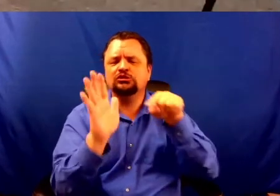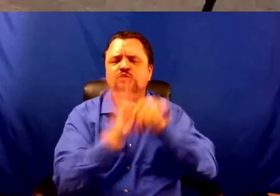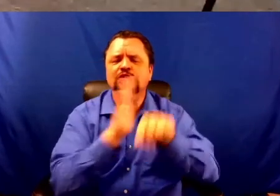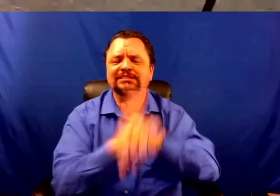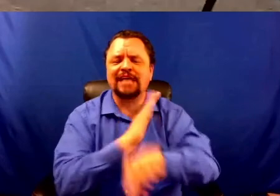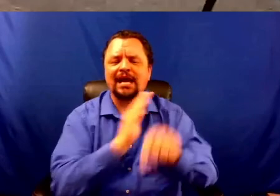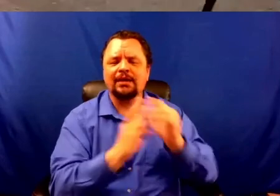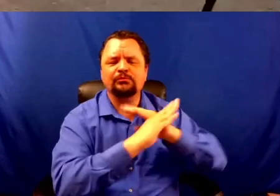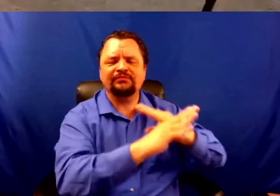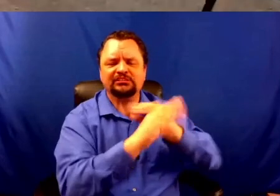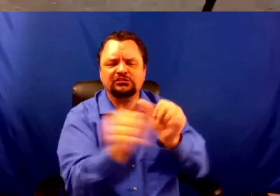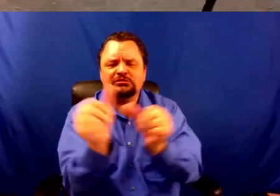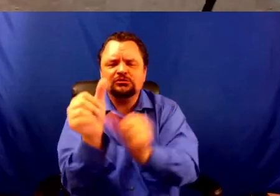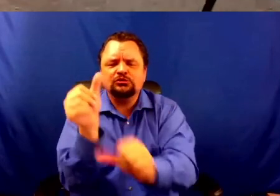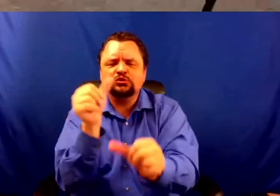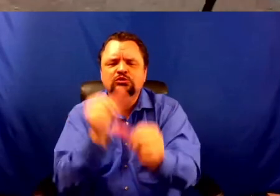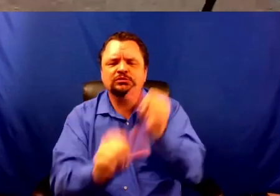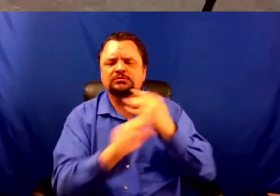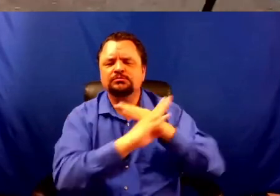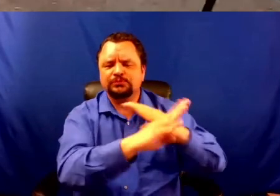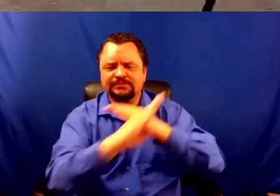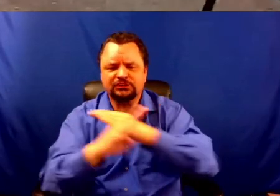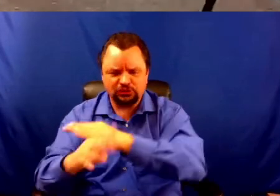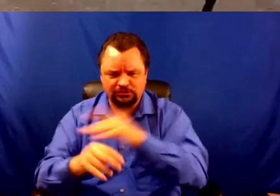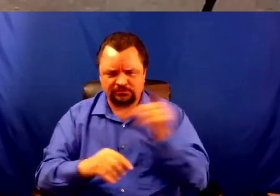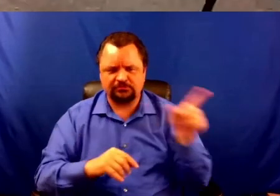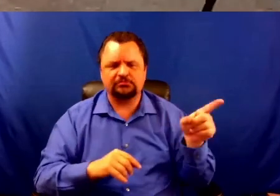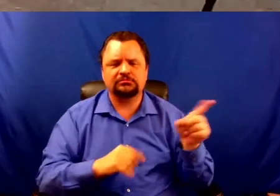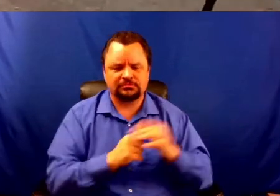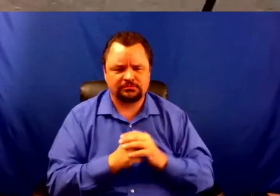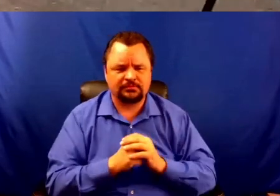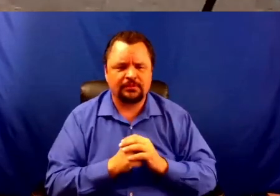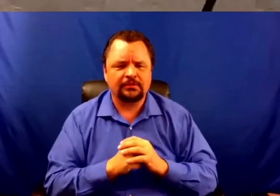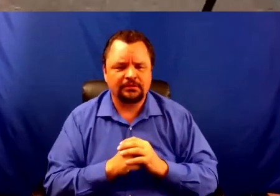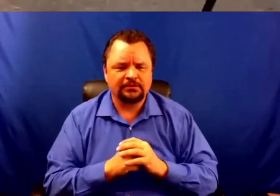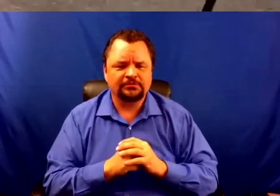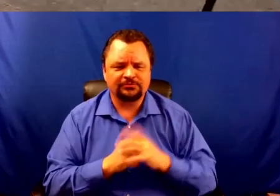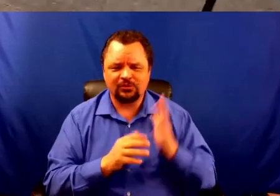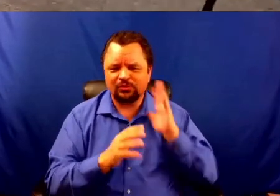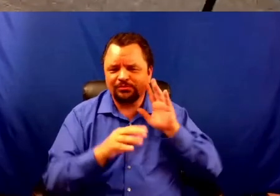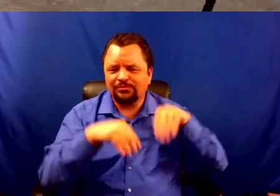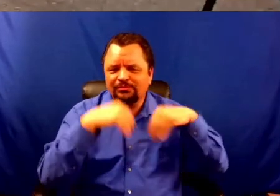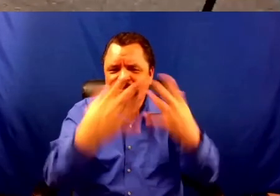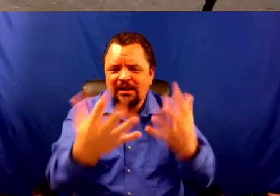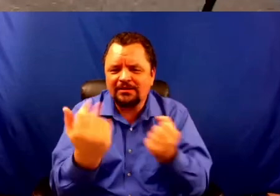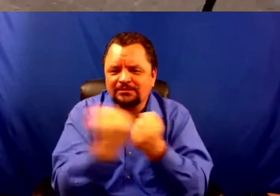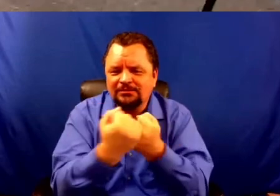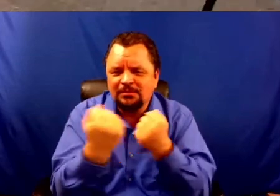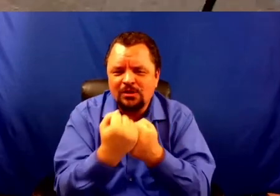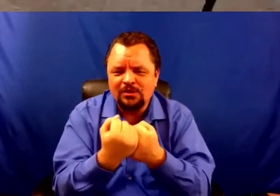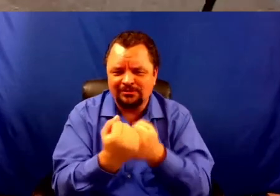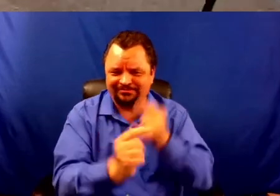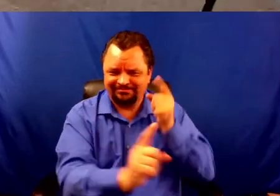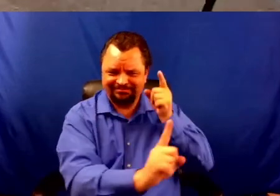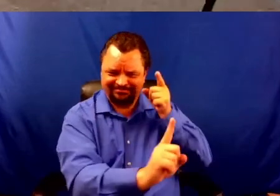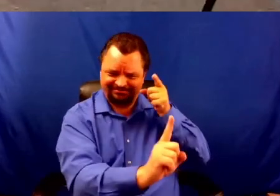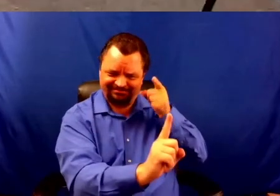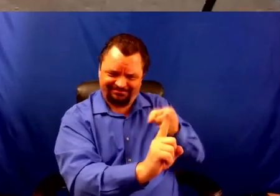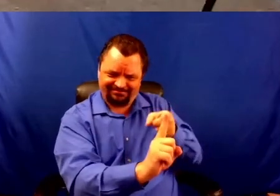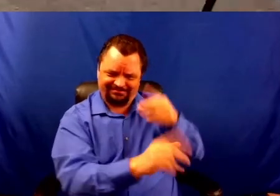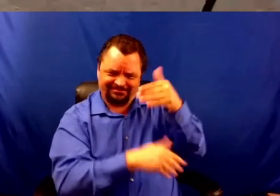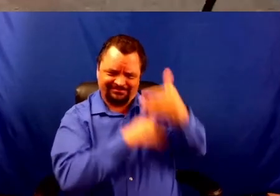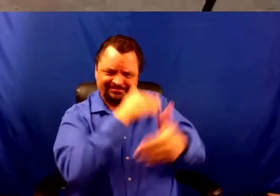which is critical to streamline our processes and provide us support, and especially as we are going through remote, shifting